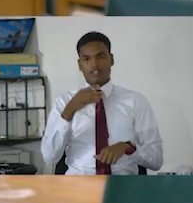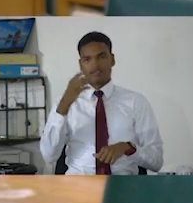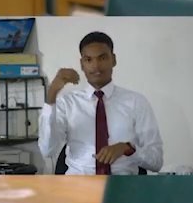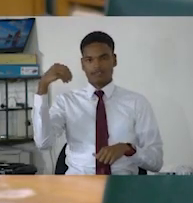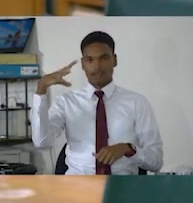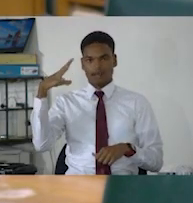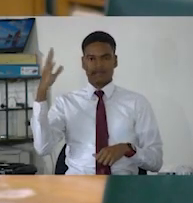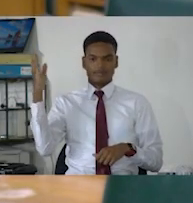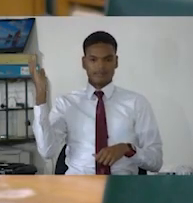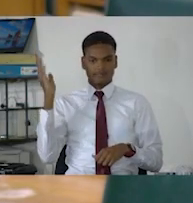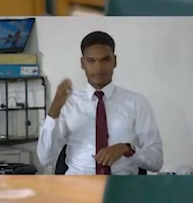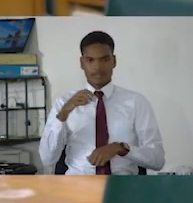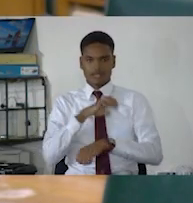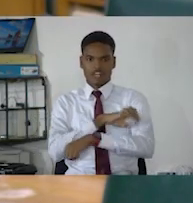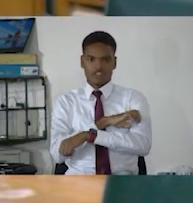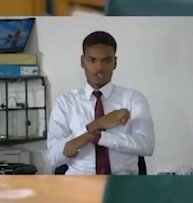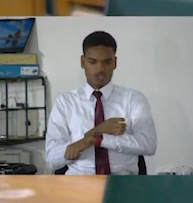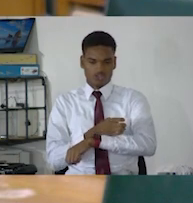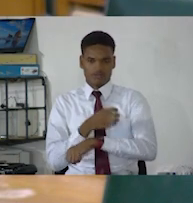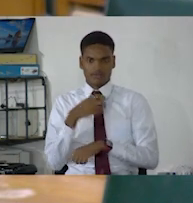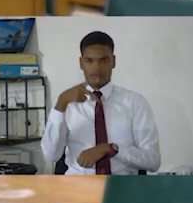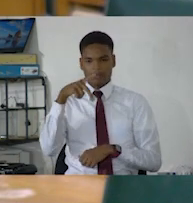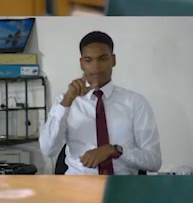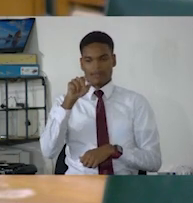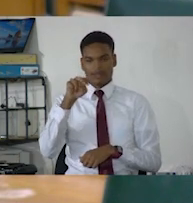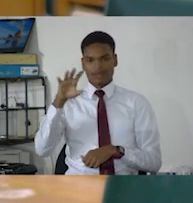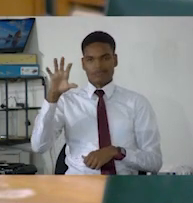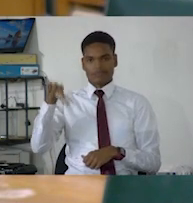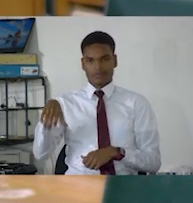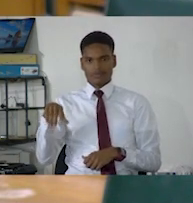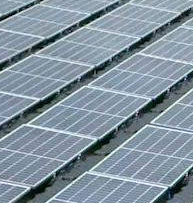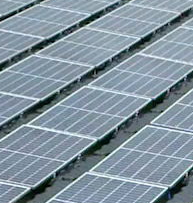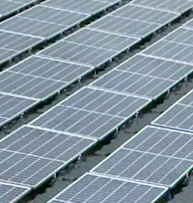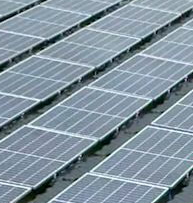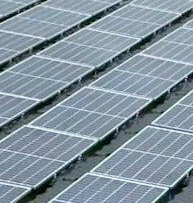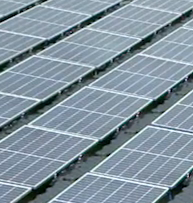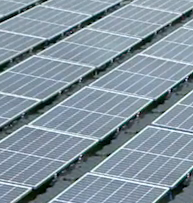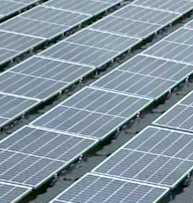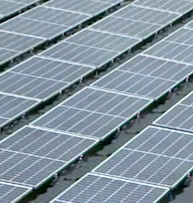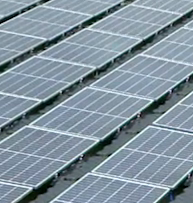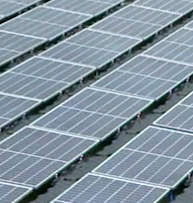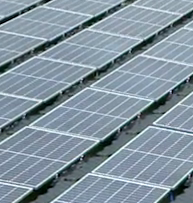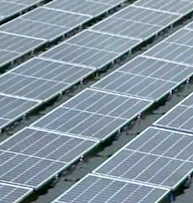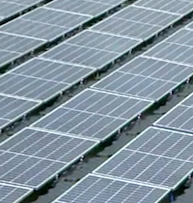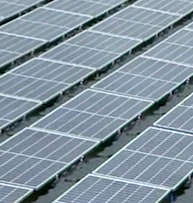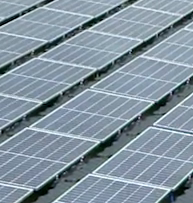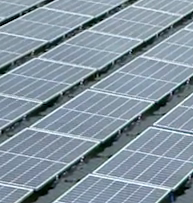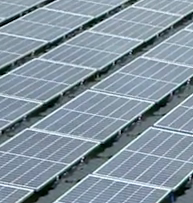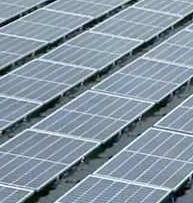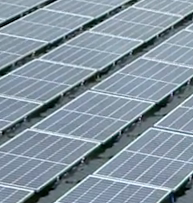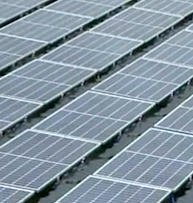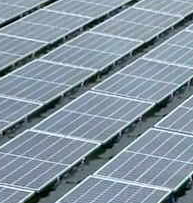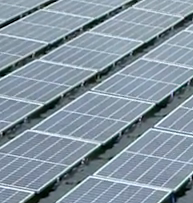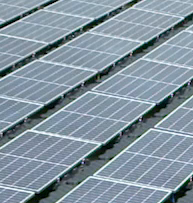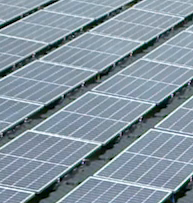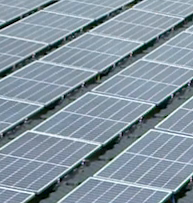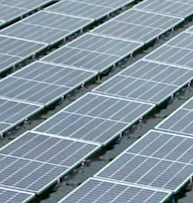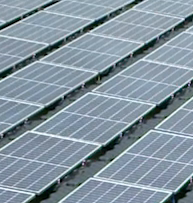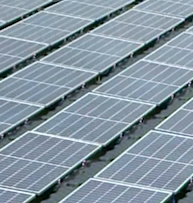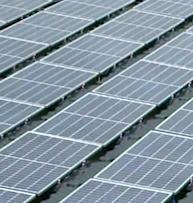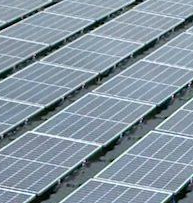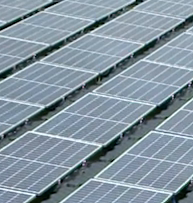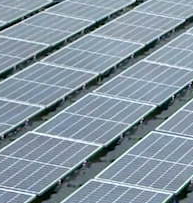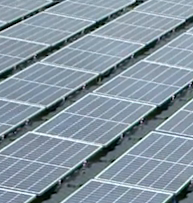during the pilot phase, approximately 50 kilowatt-hours of power was generated, resulting in a 31% reduction in energy